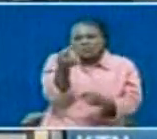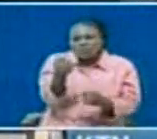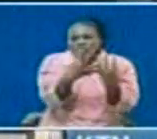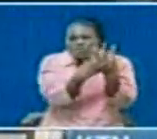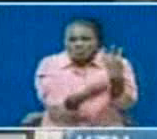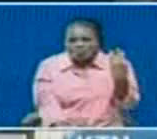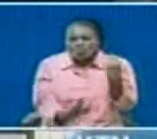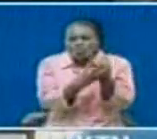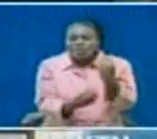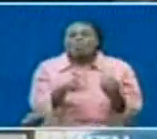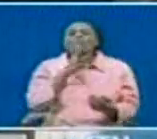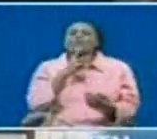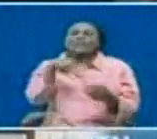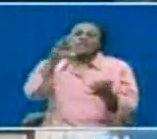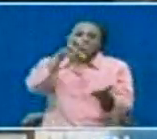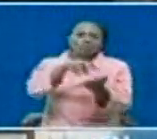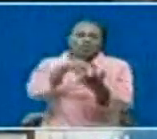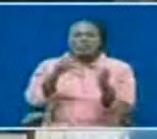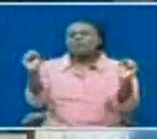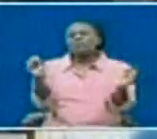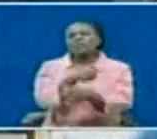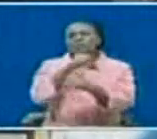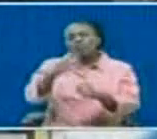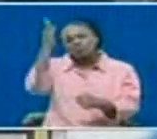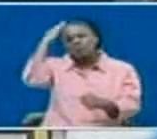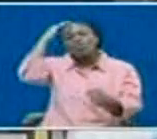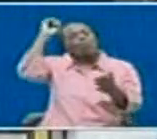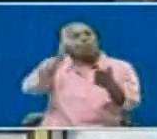breasts. The condition could still not be diagnosed.